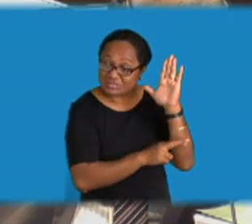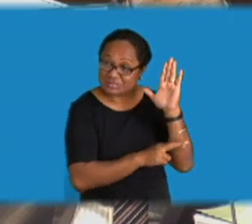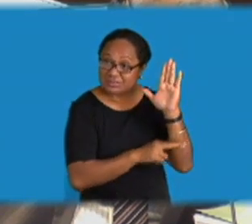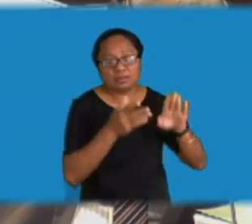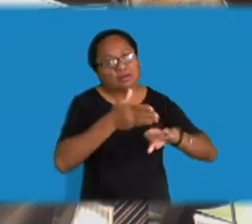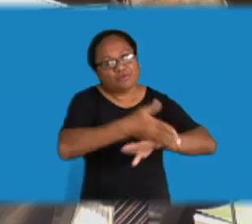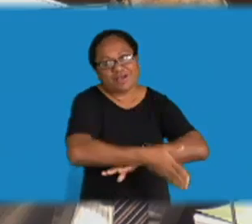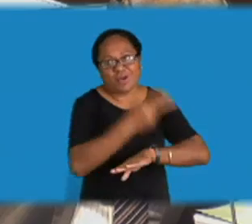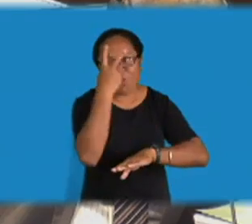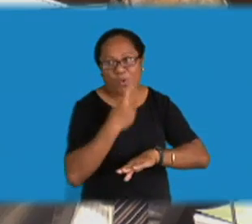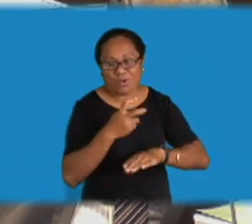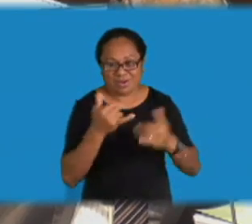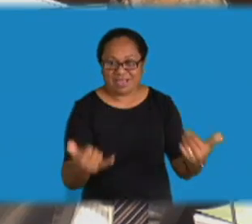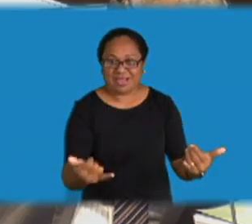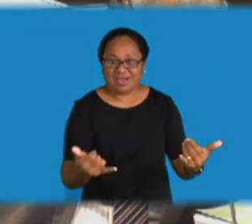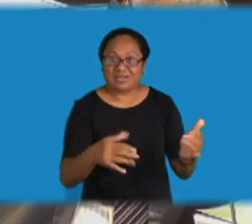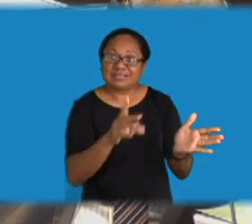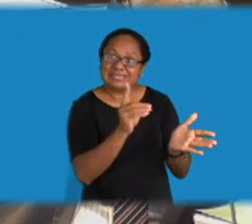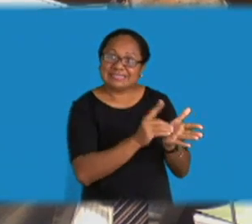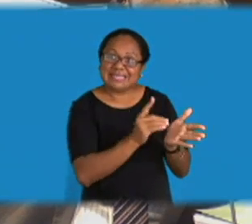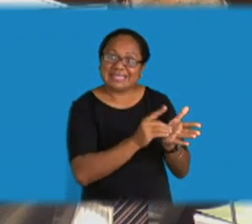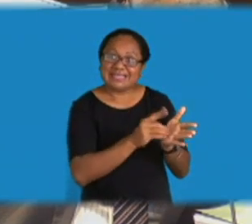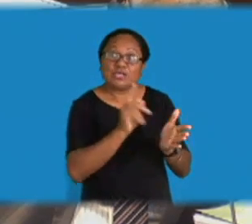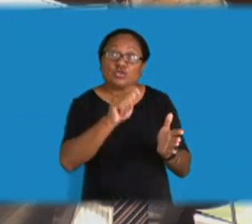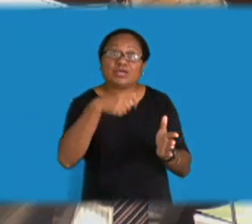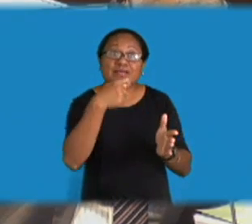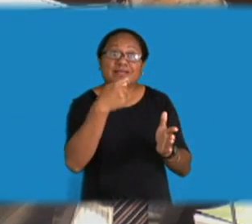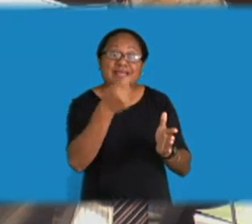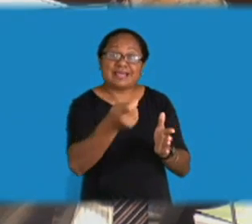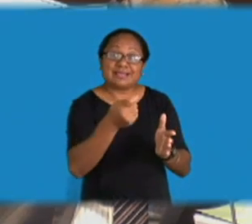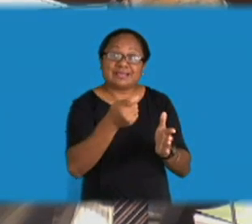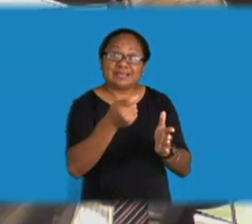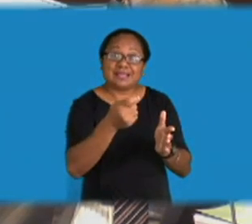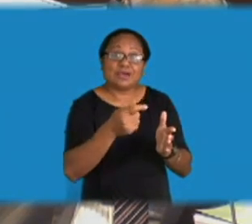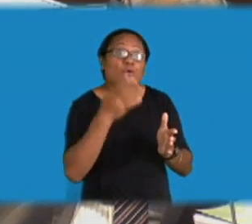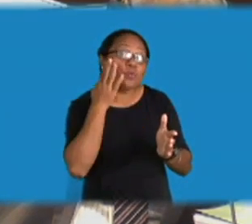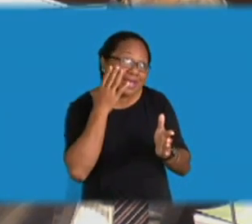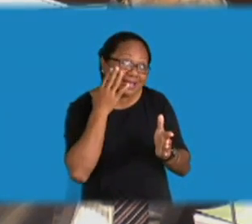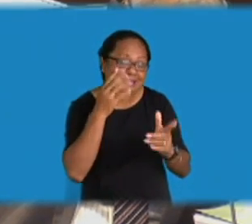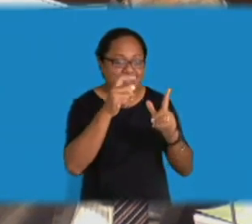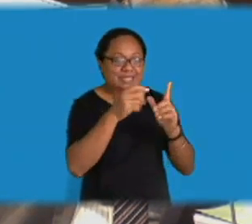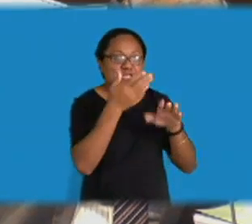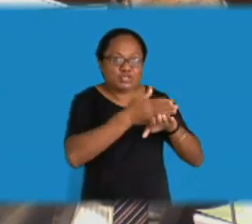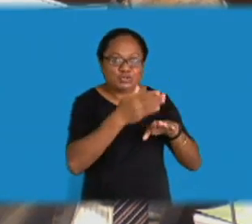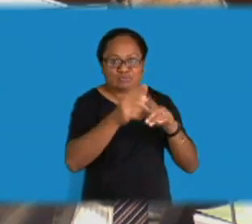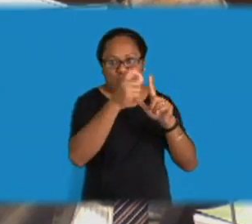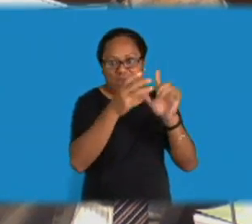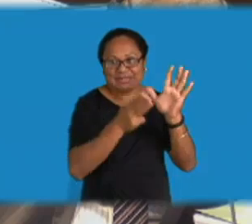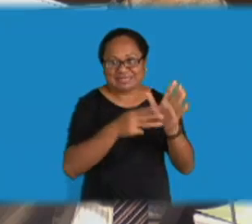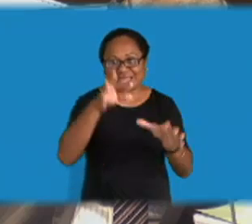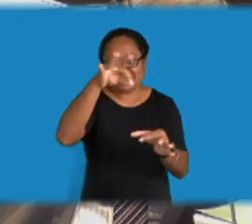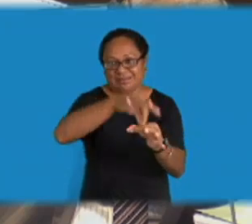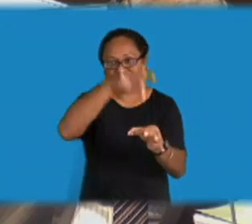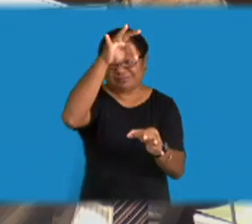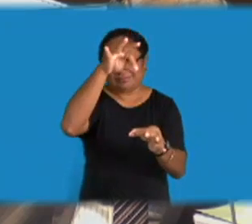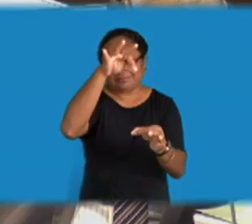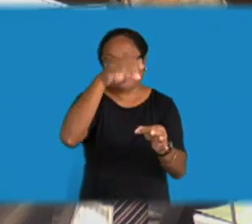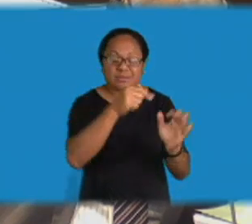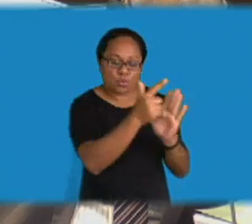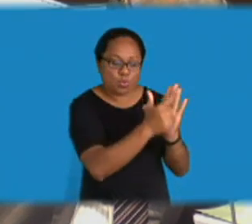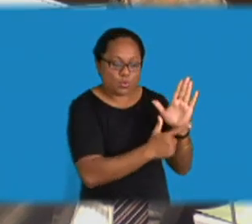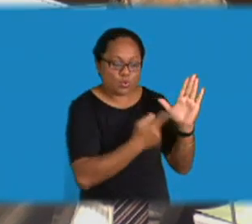expired on the date the next elected Prime Minister is appointed. That's what the Constitution's provision is, what the provision says in the law